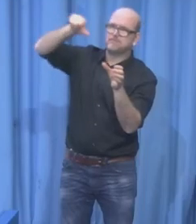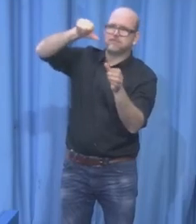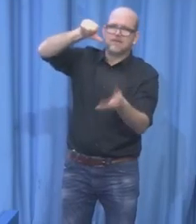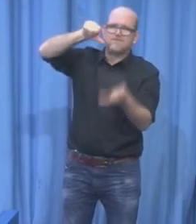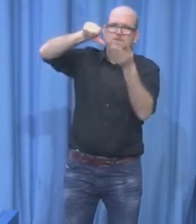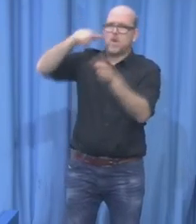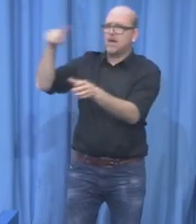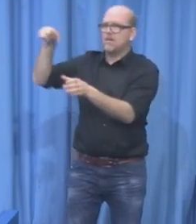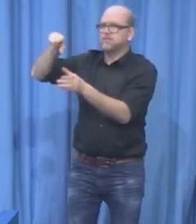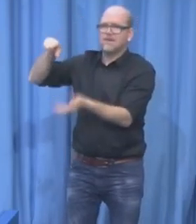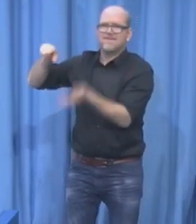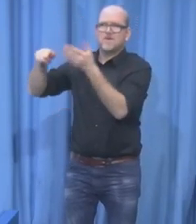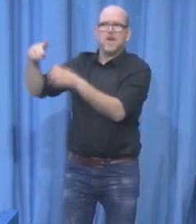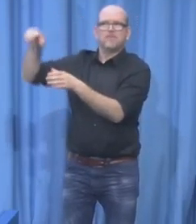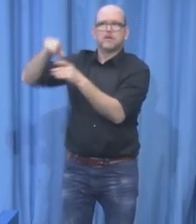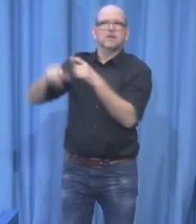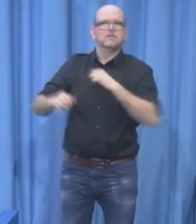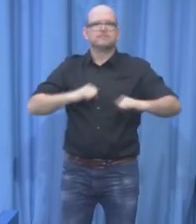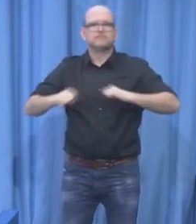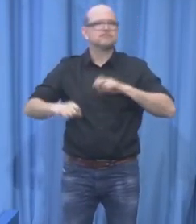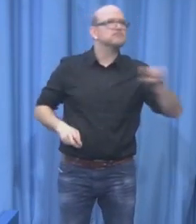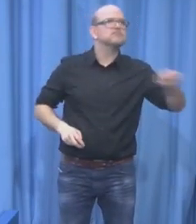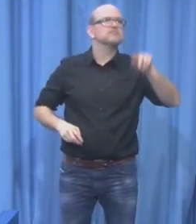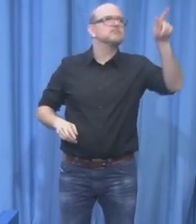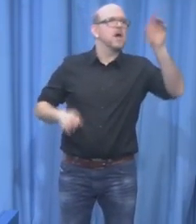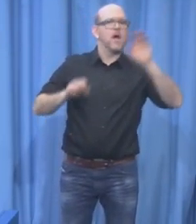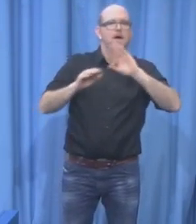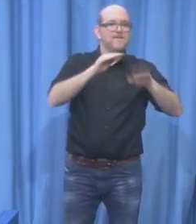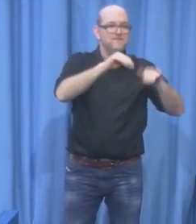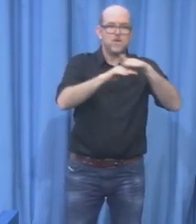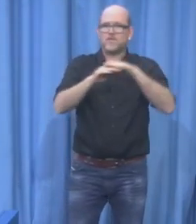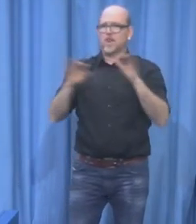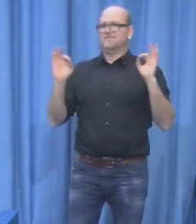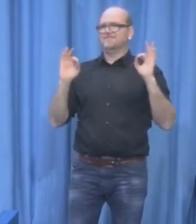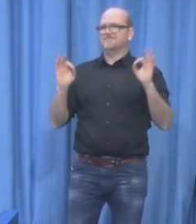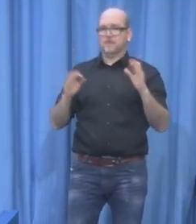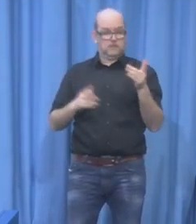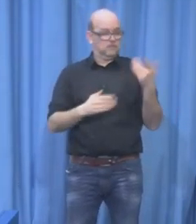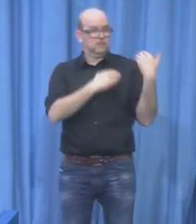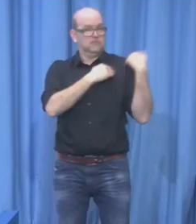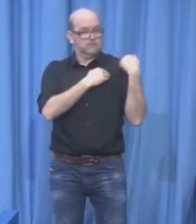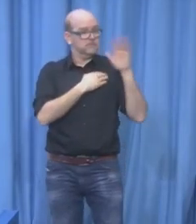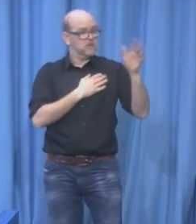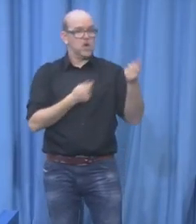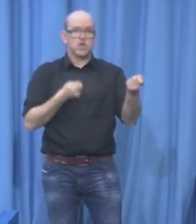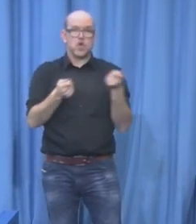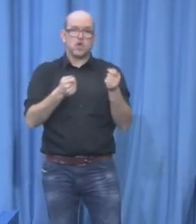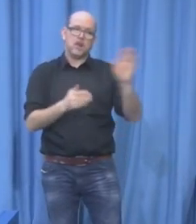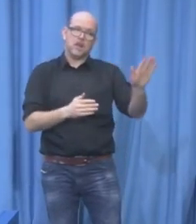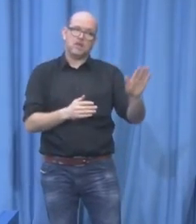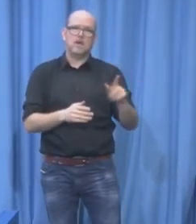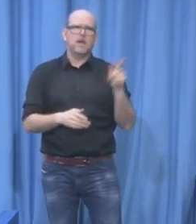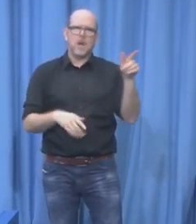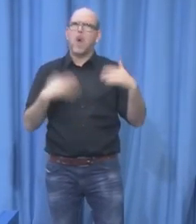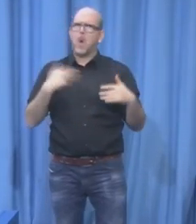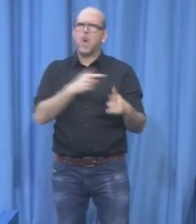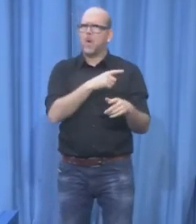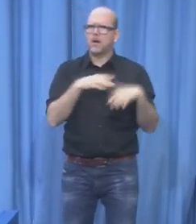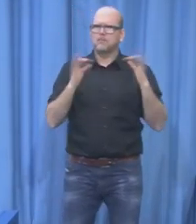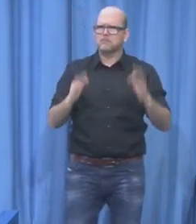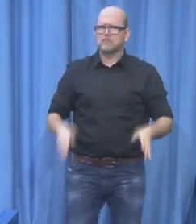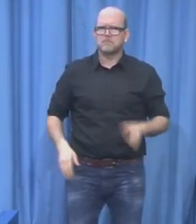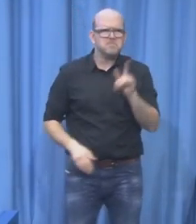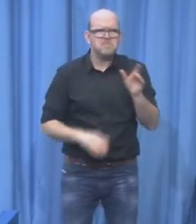So the benefits for the interns, they're learning a broad range of skills. They get the opportunity to have a professional